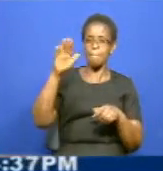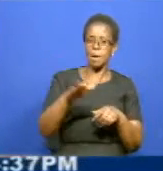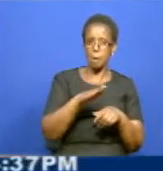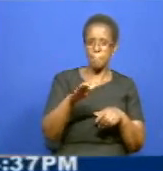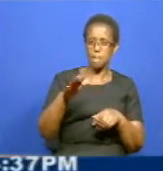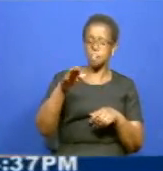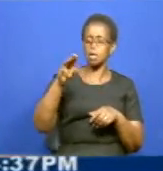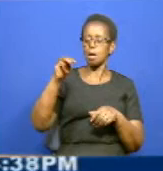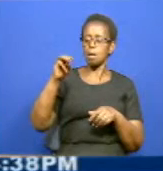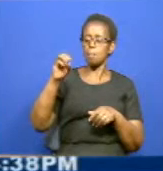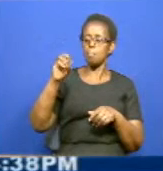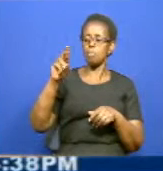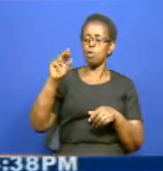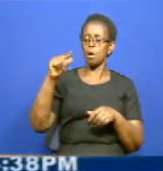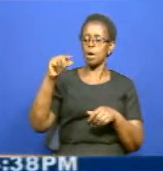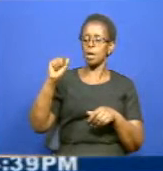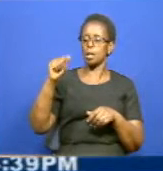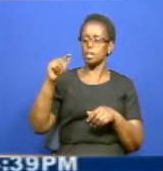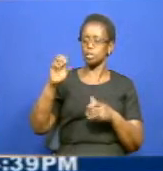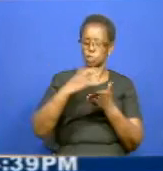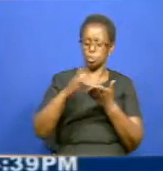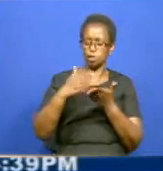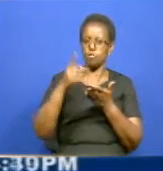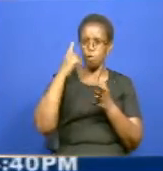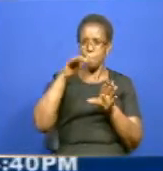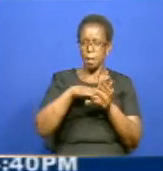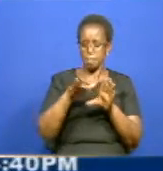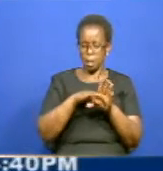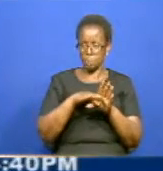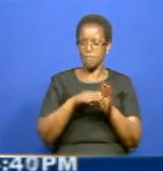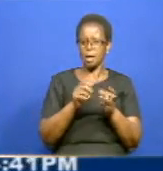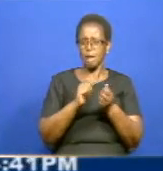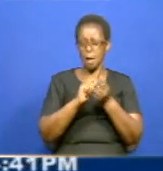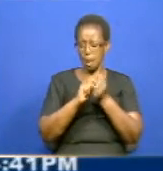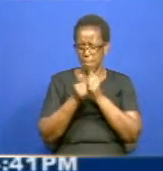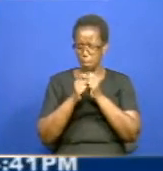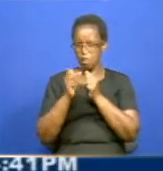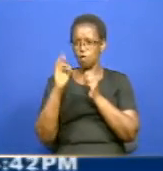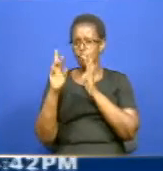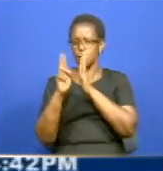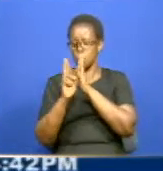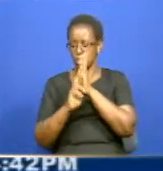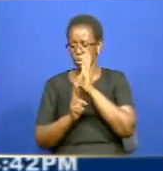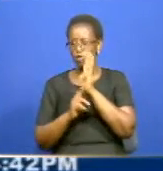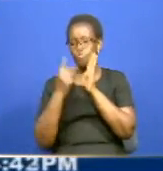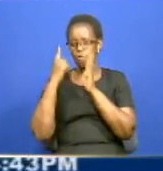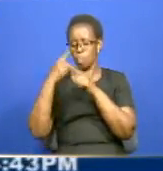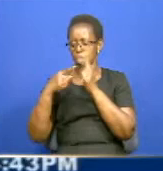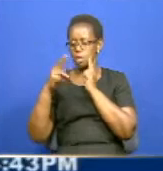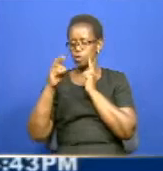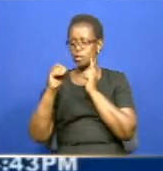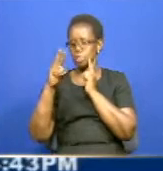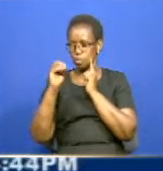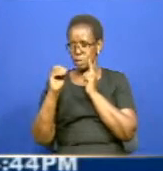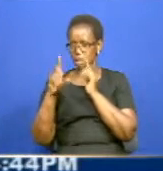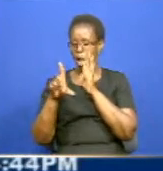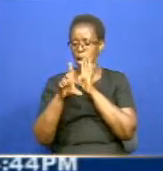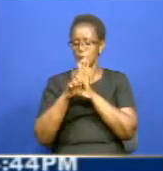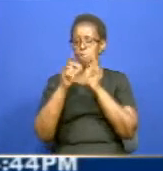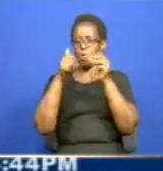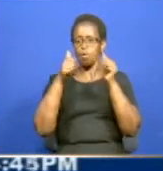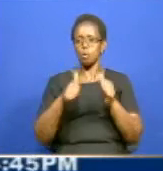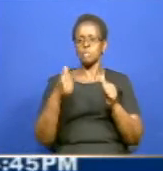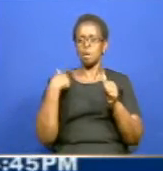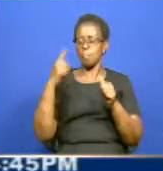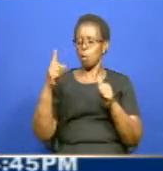for Members Scheme Fund, amendment of the regulations of 2020, legal notice number 185.